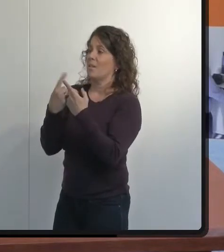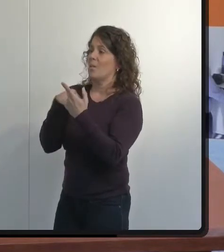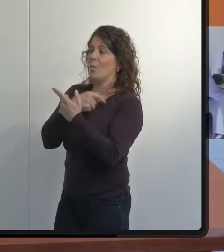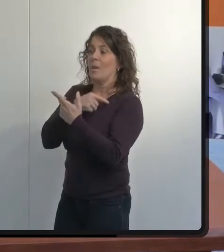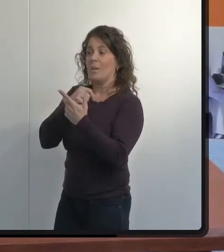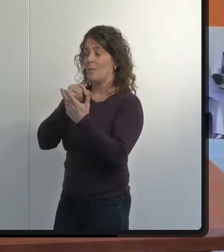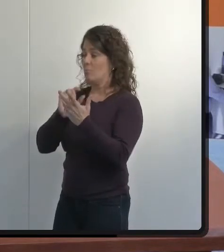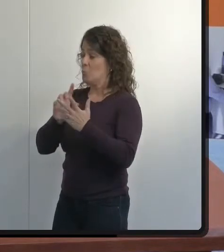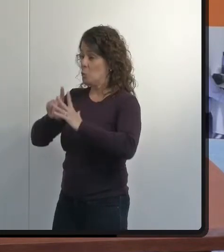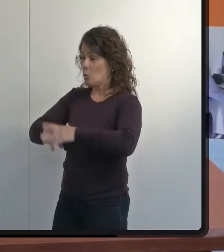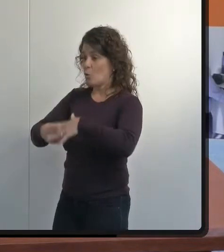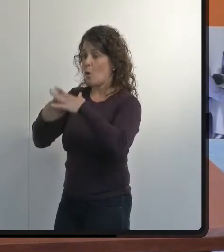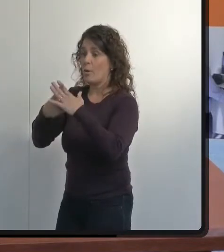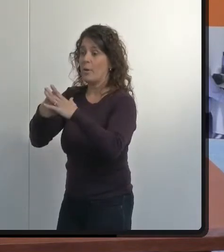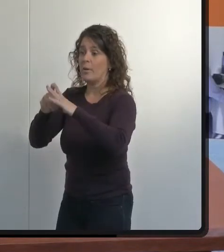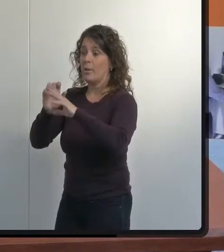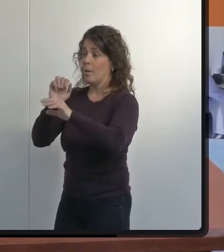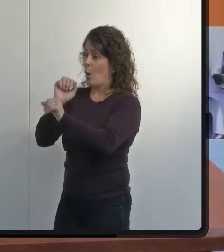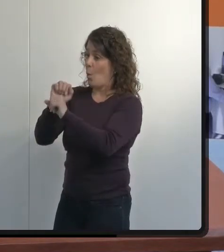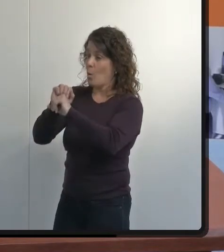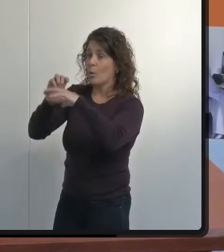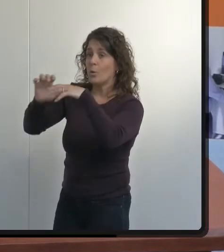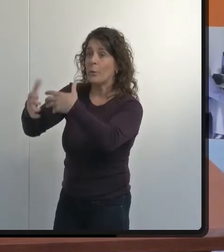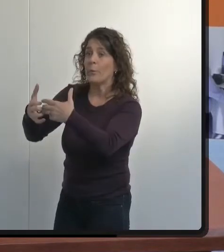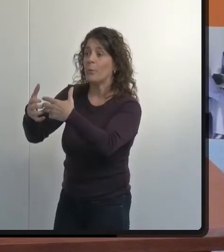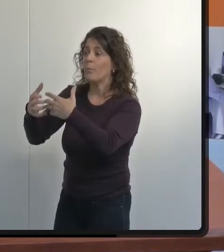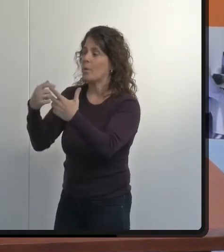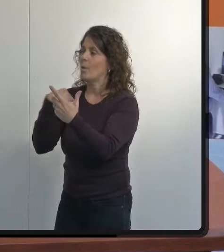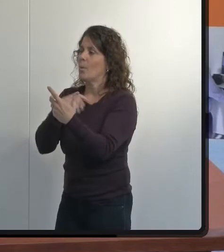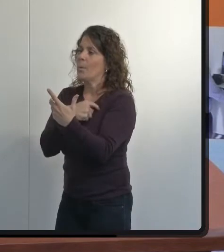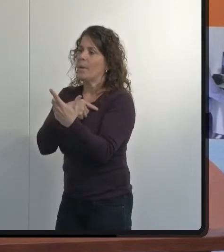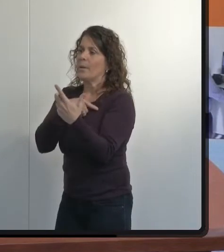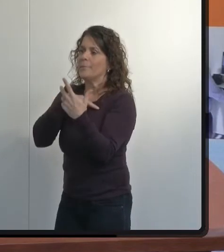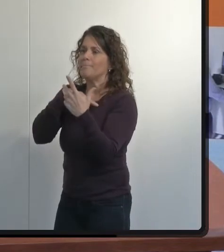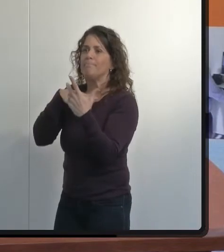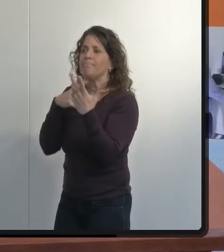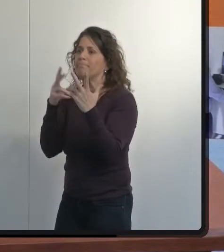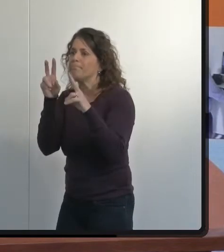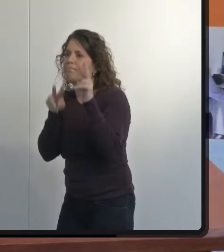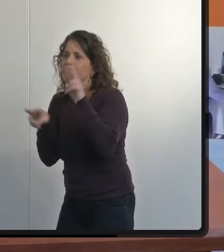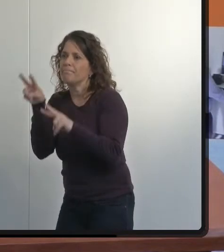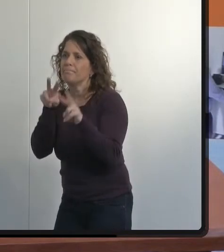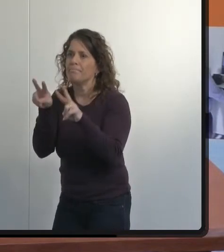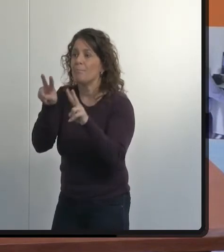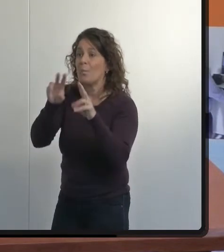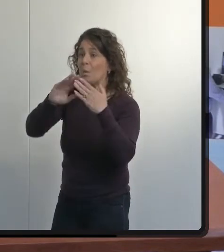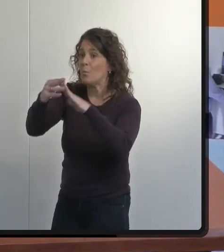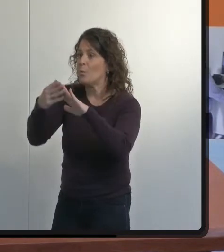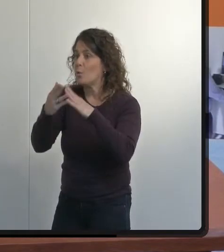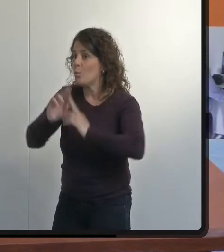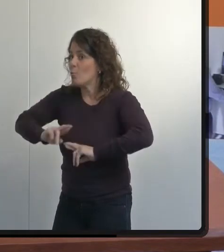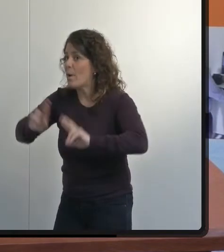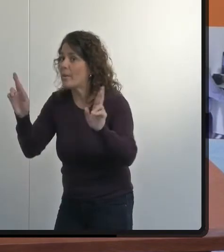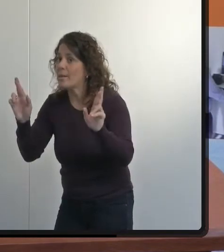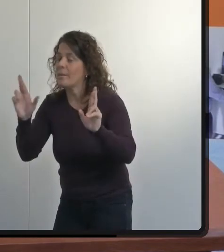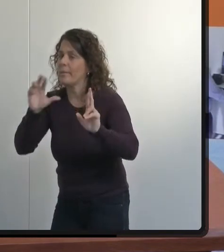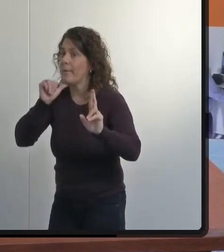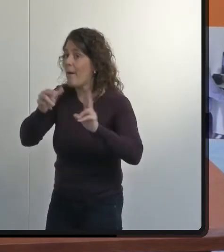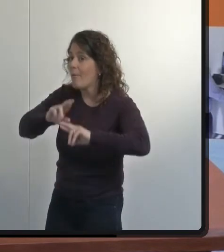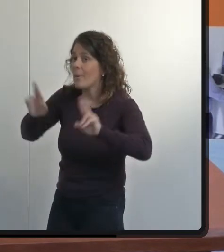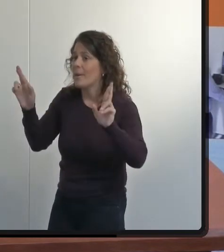task force where we are assessing the community's readiness should more